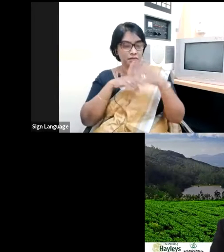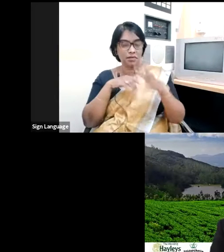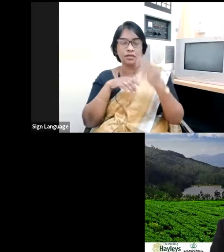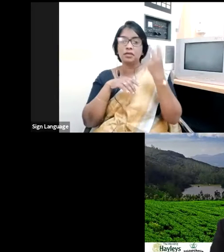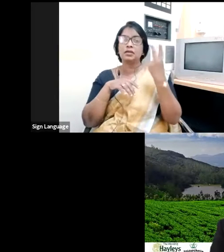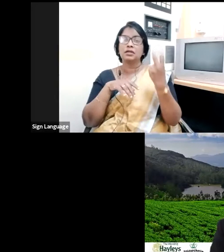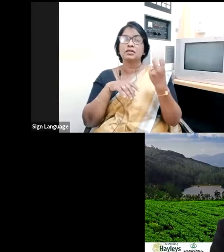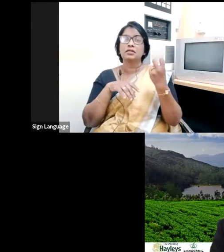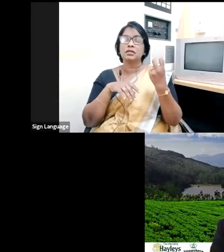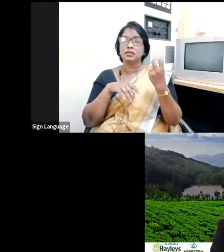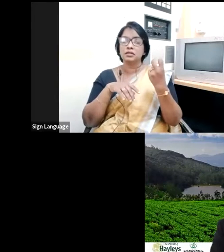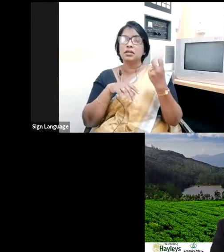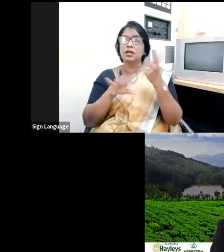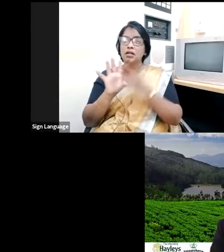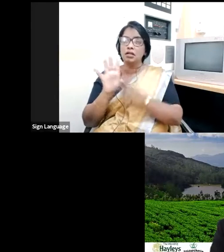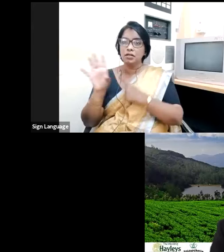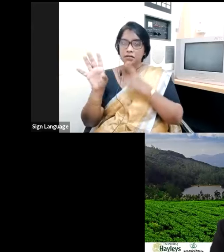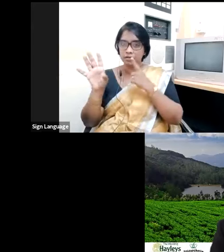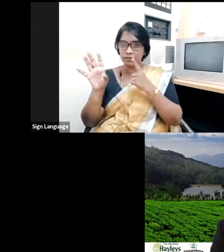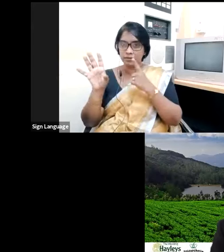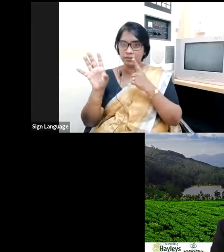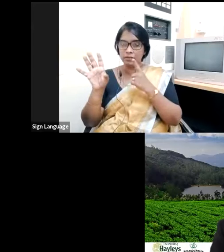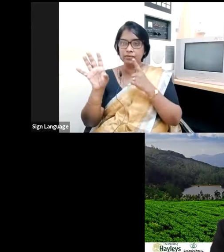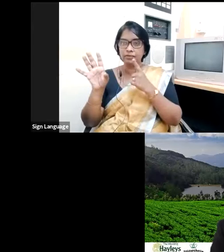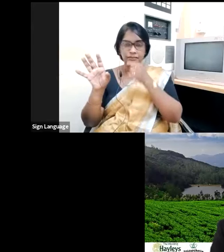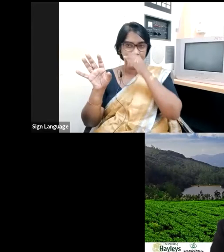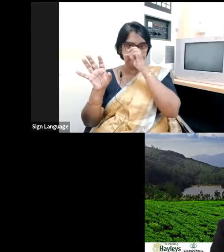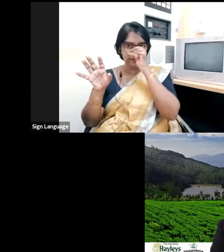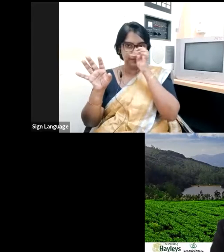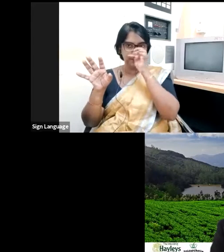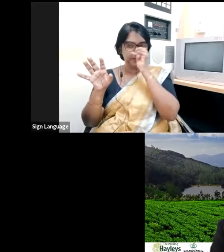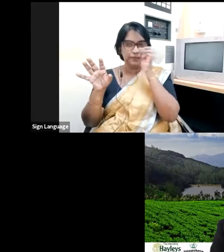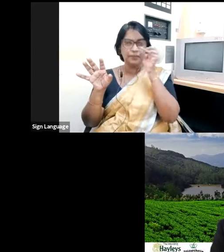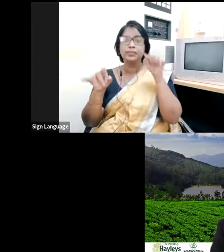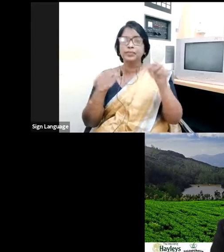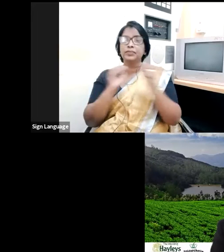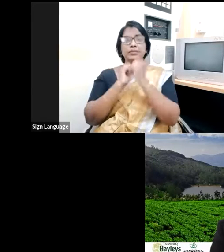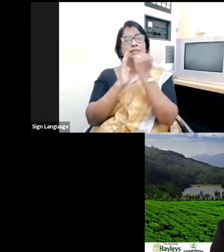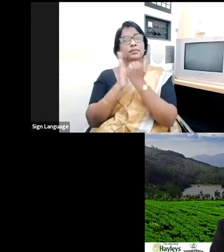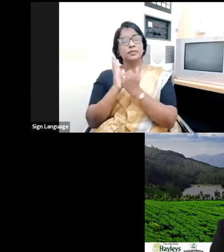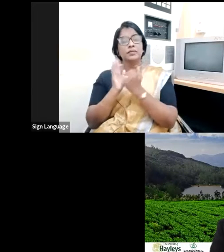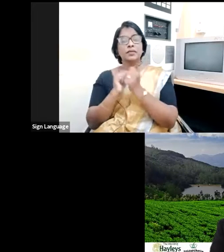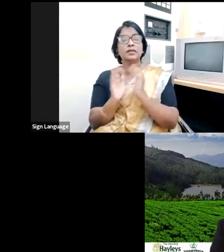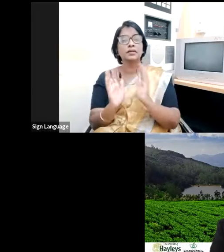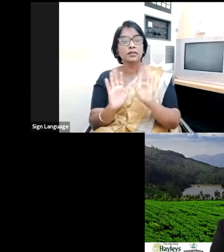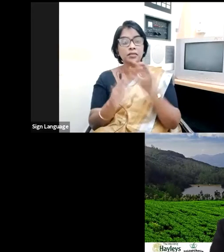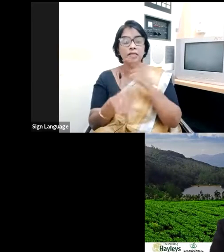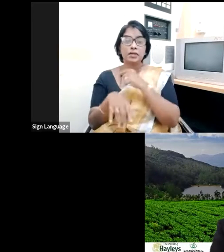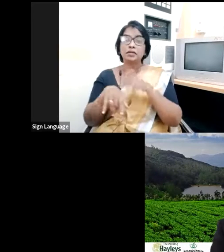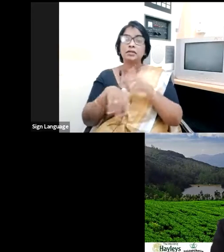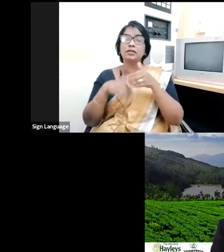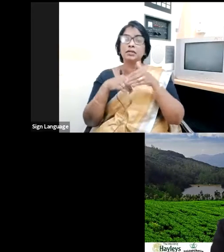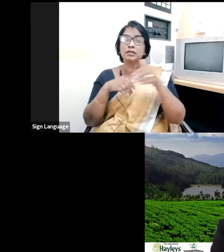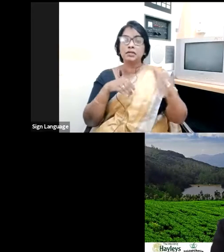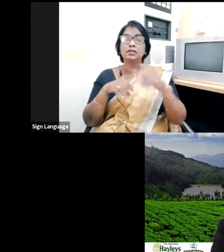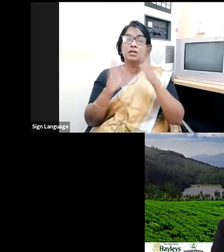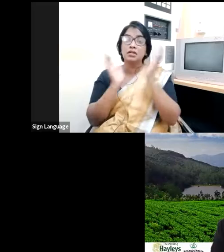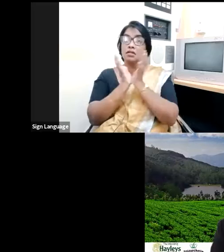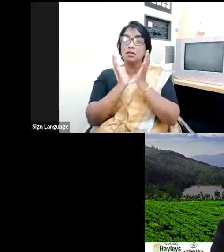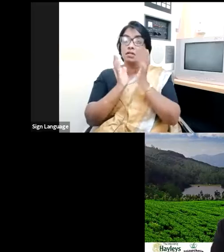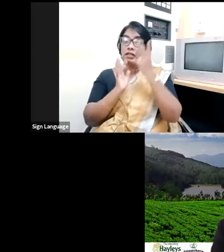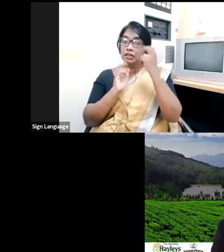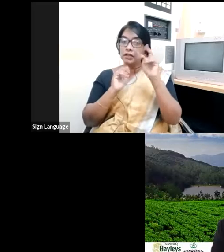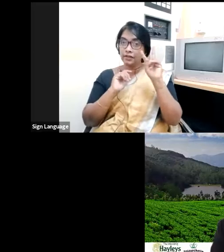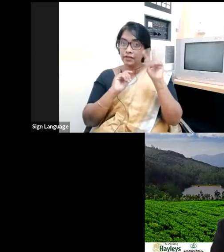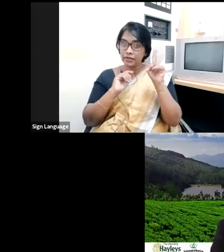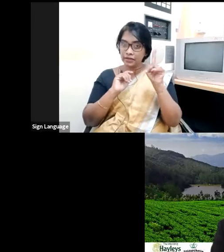was ongoing with Rotary International, and we were able to co-opt in 2021 Hilly's PLC, one of the